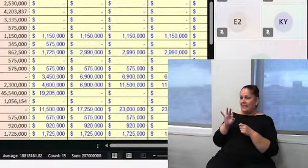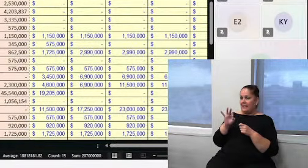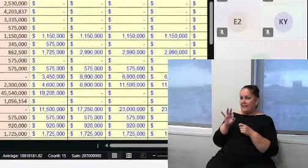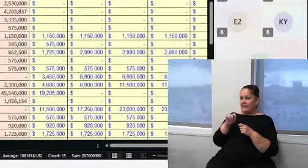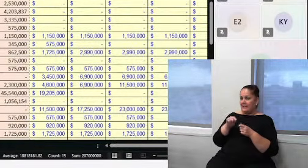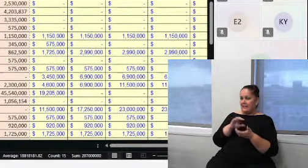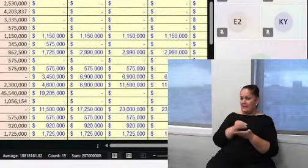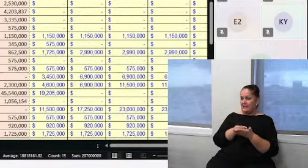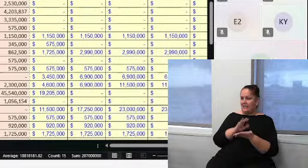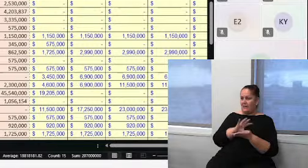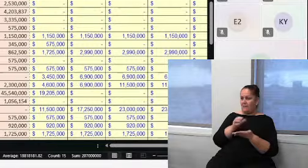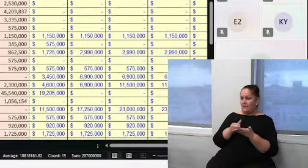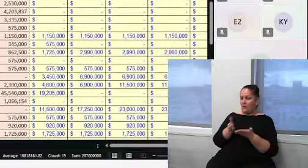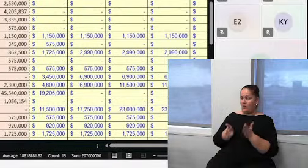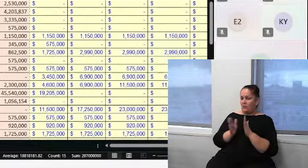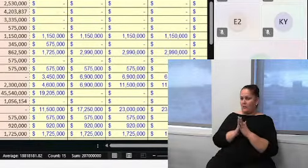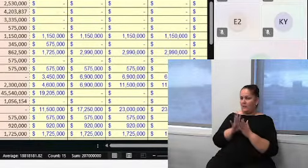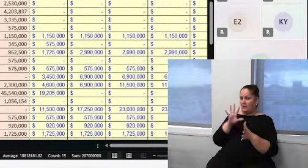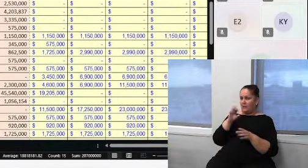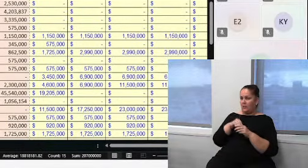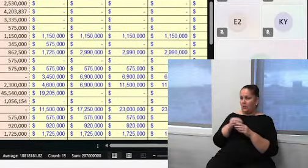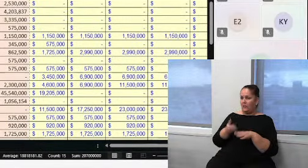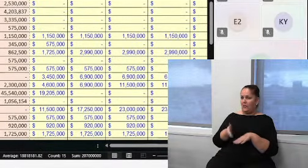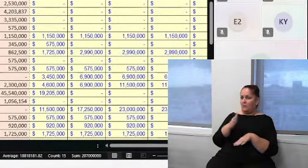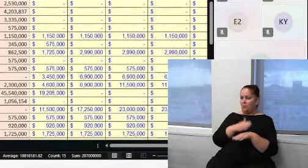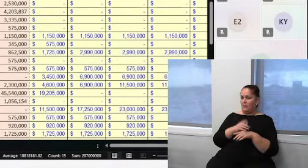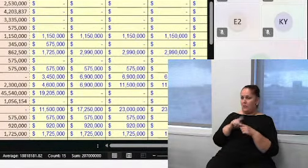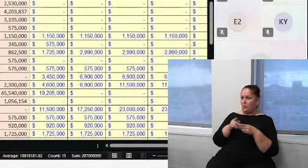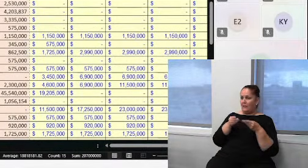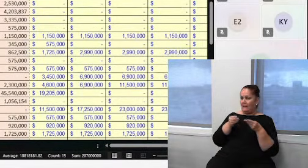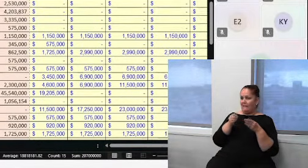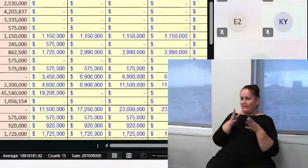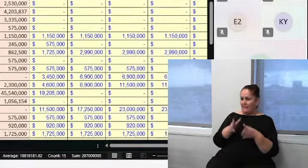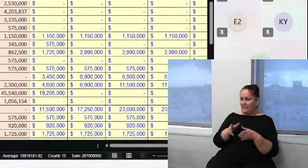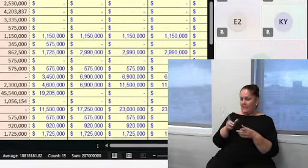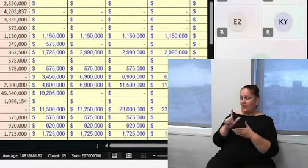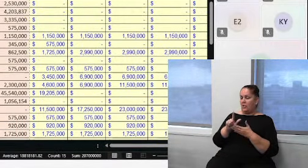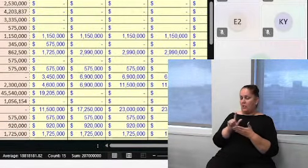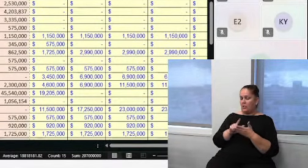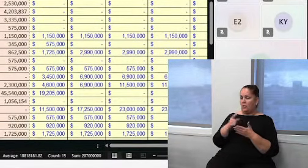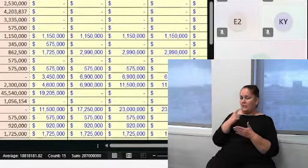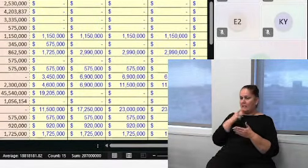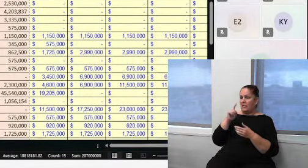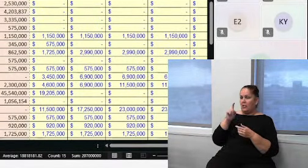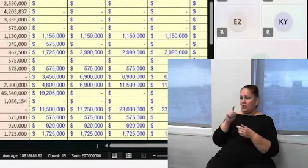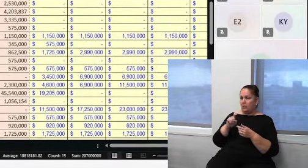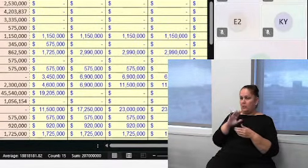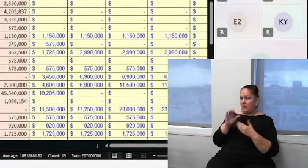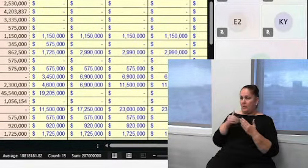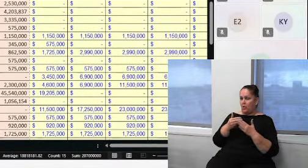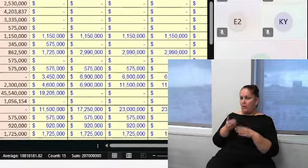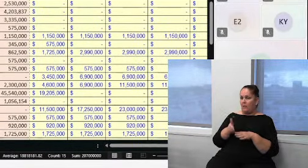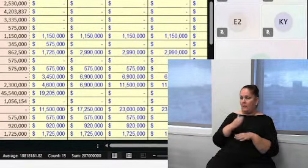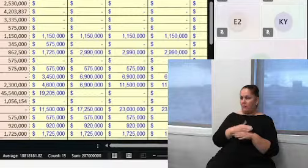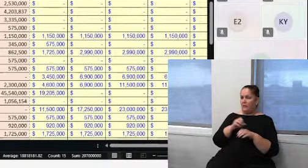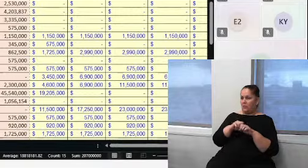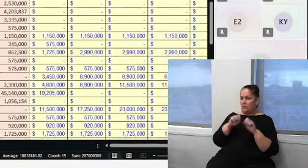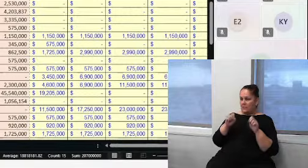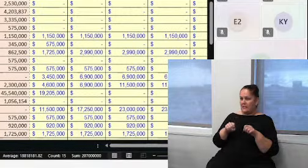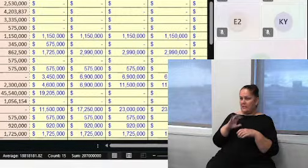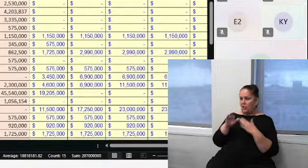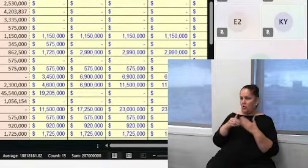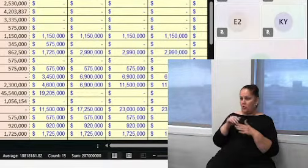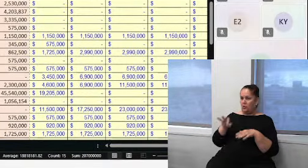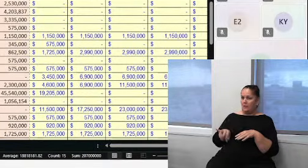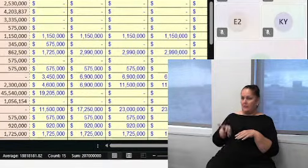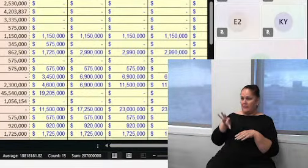specifically if this amount requested include improvement to the feeder, which the law says that should be all improvement to